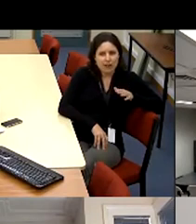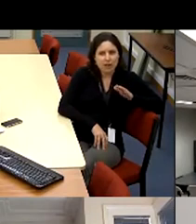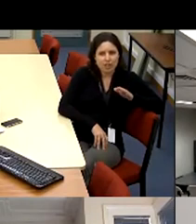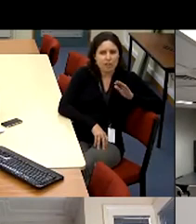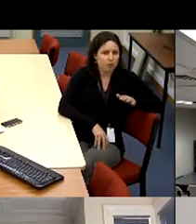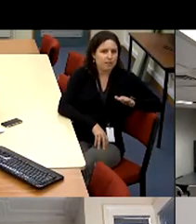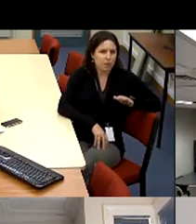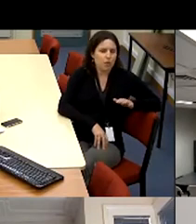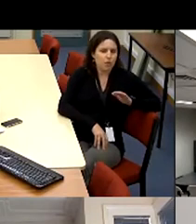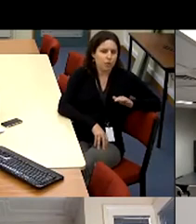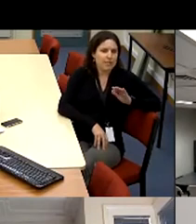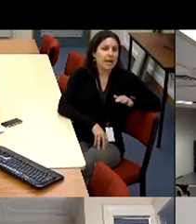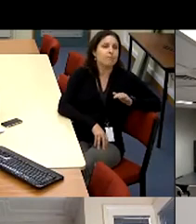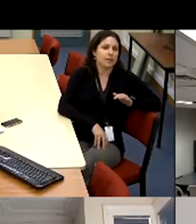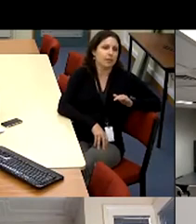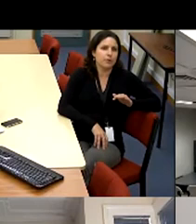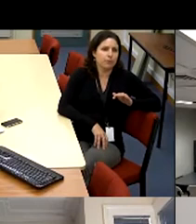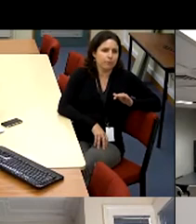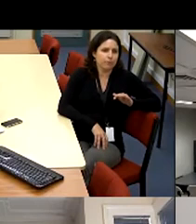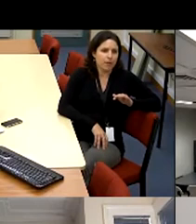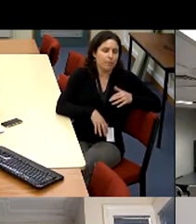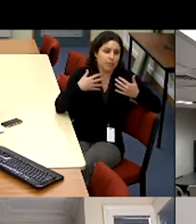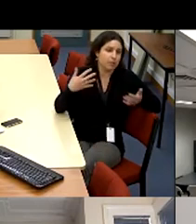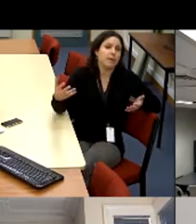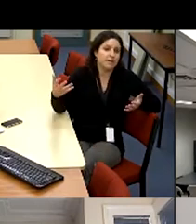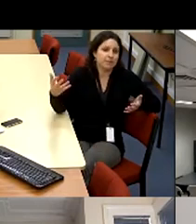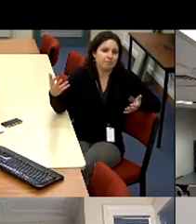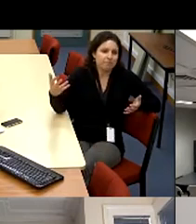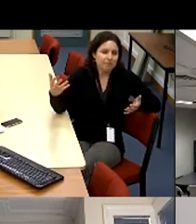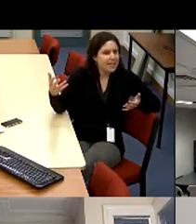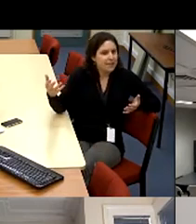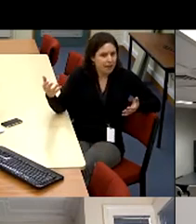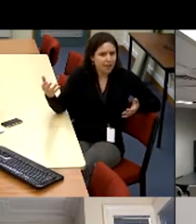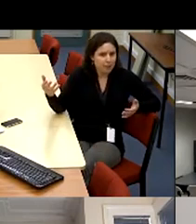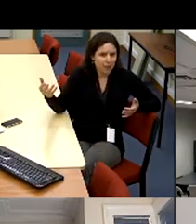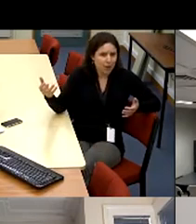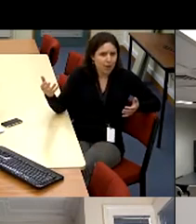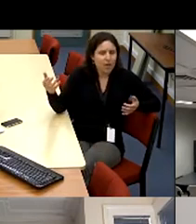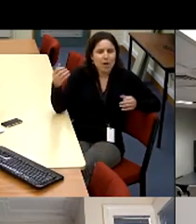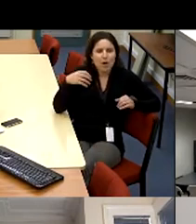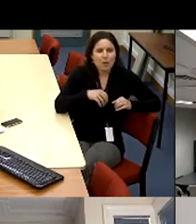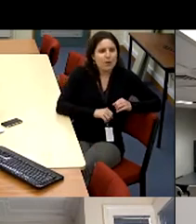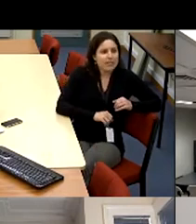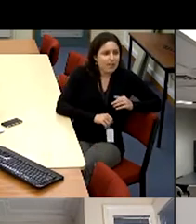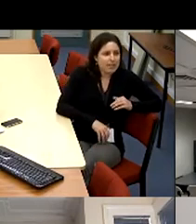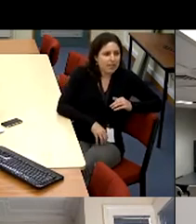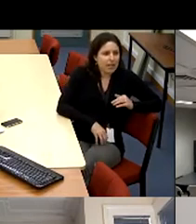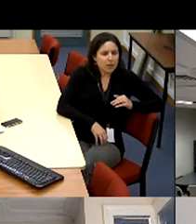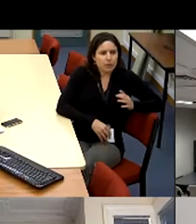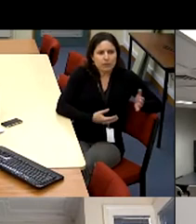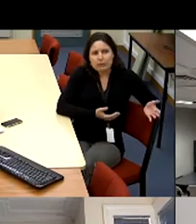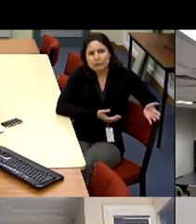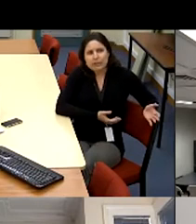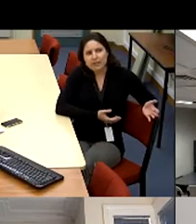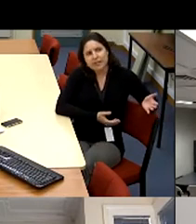he felt like she was using that word in order to gain political space. And he felt that was wrong. Whereas others are